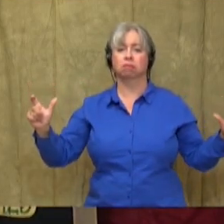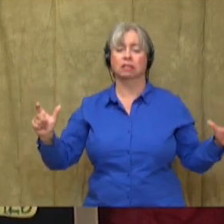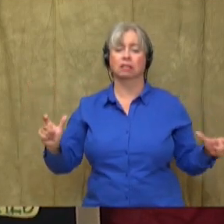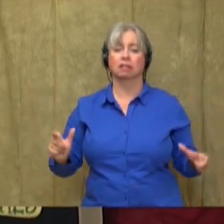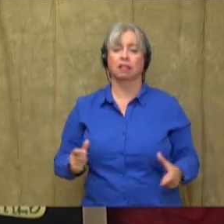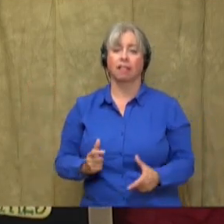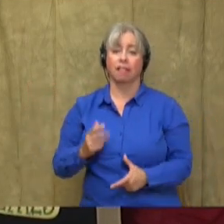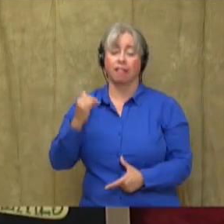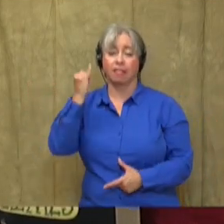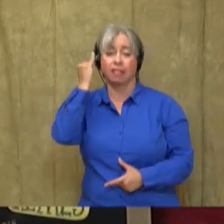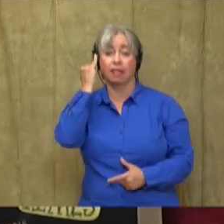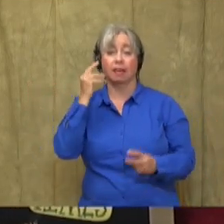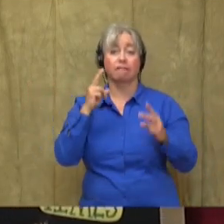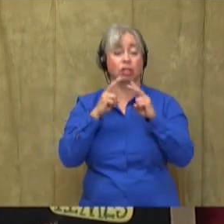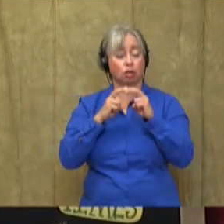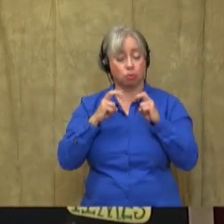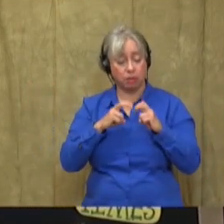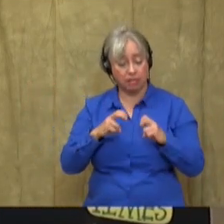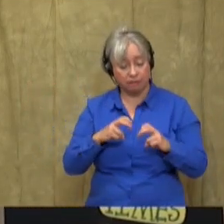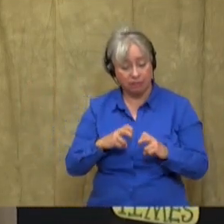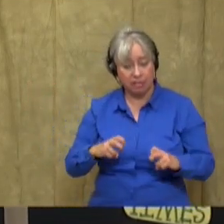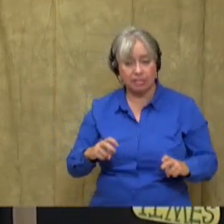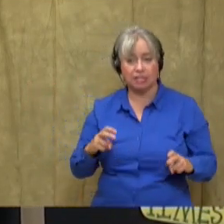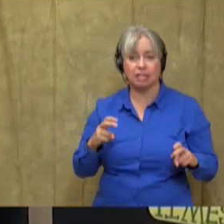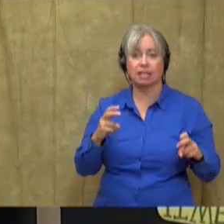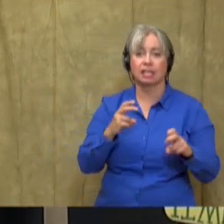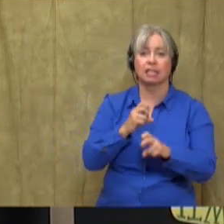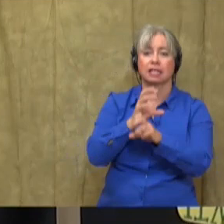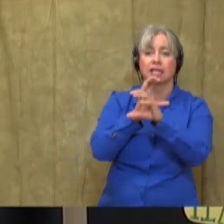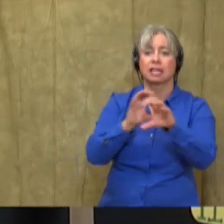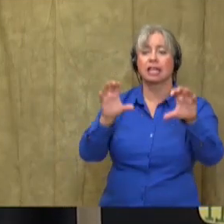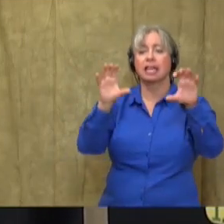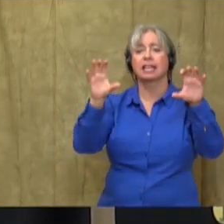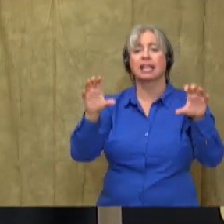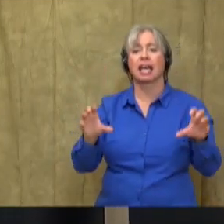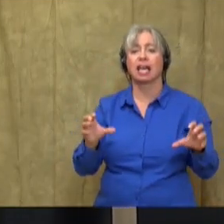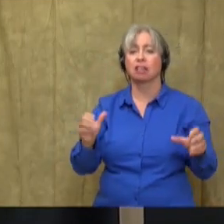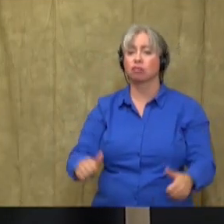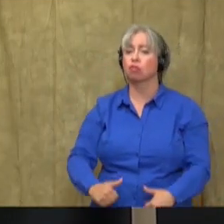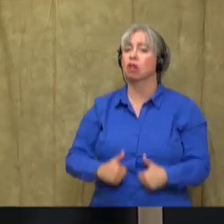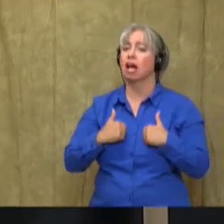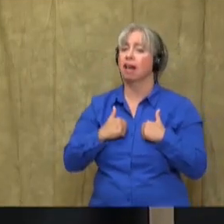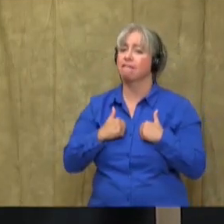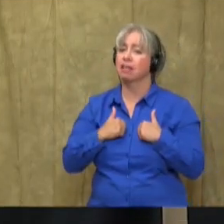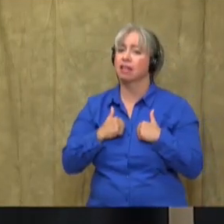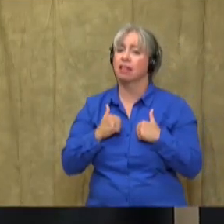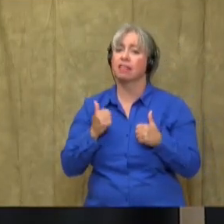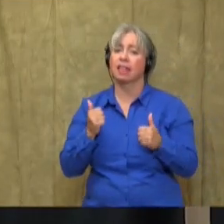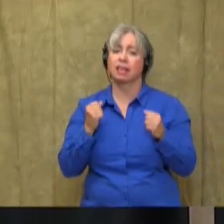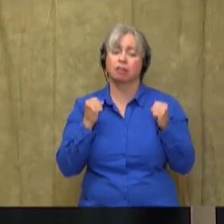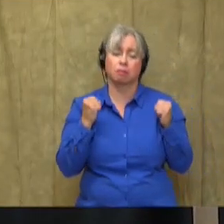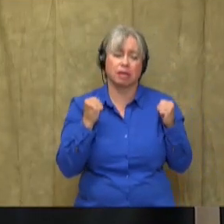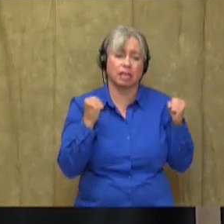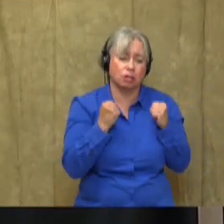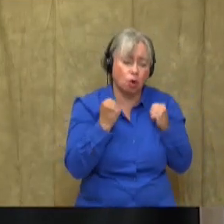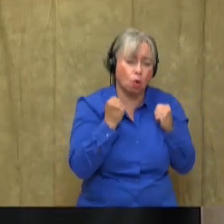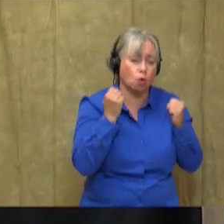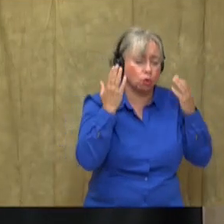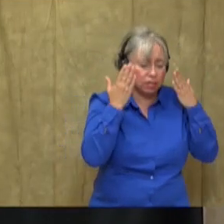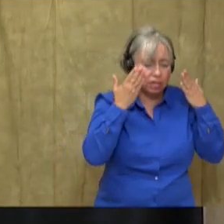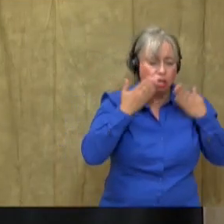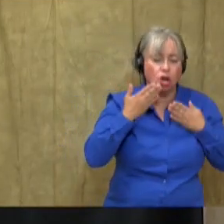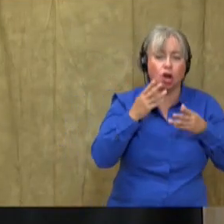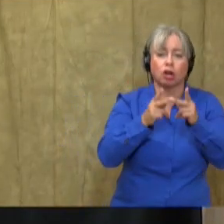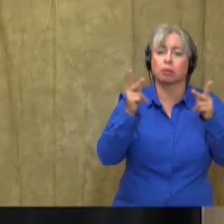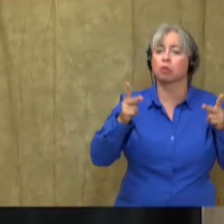you investigate castle life, you'll find out it's not quite as grand, because they could be very cold and dark places to live, but